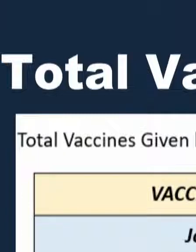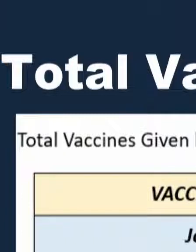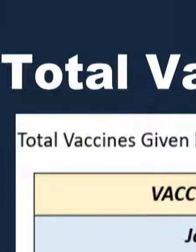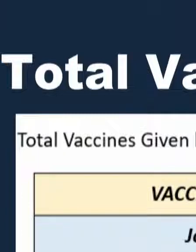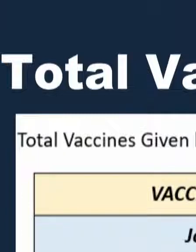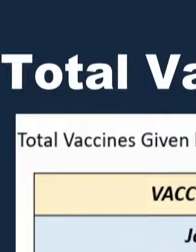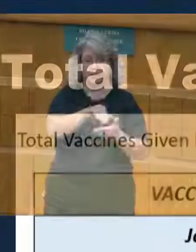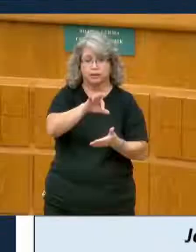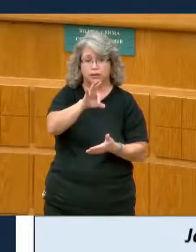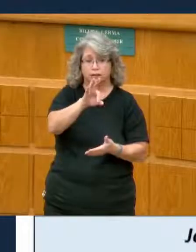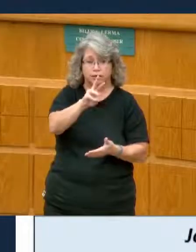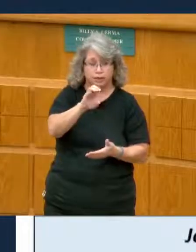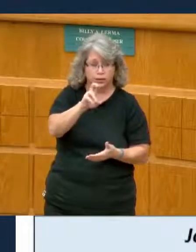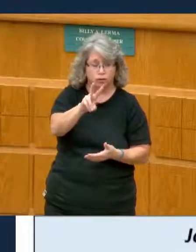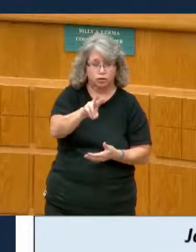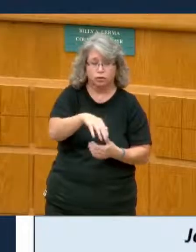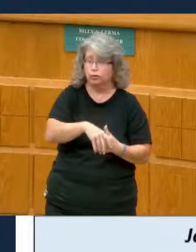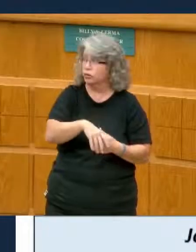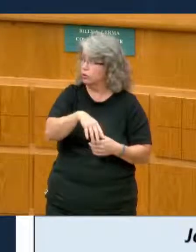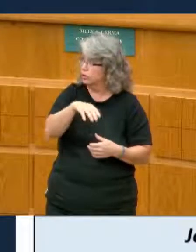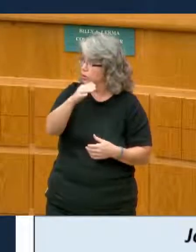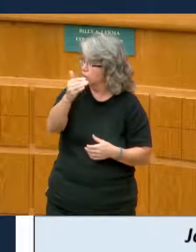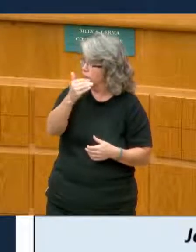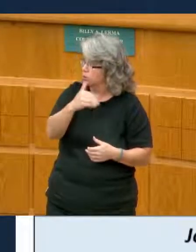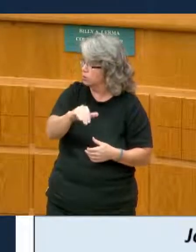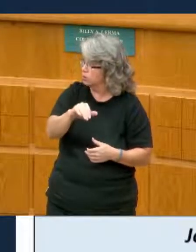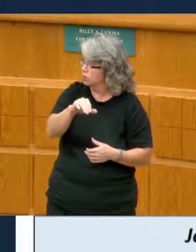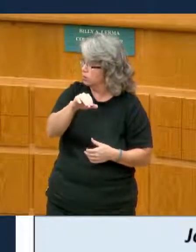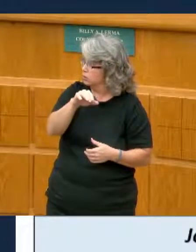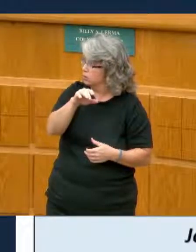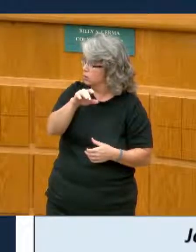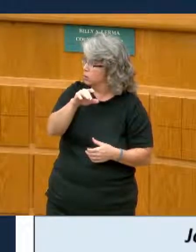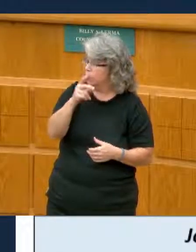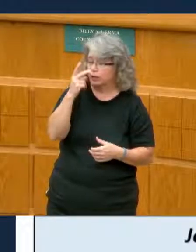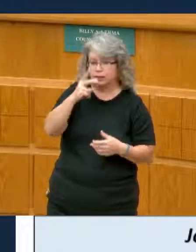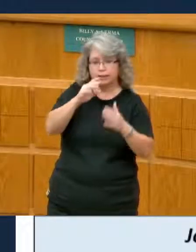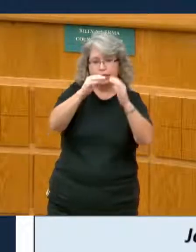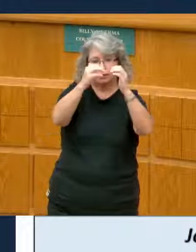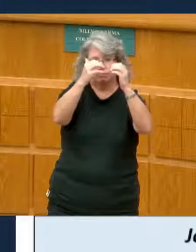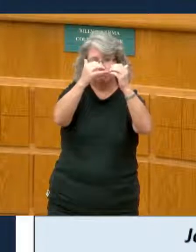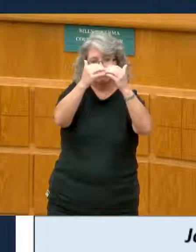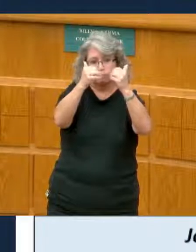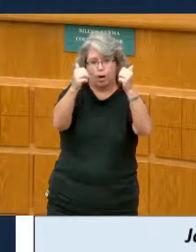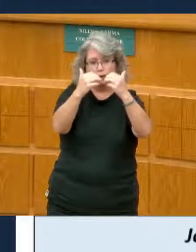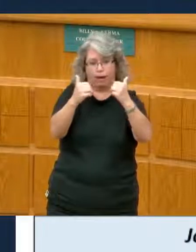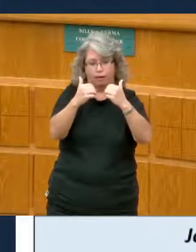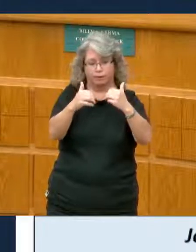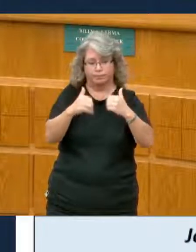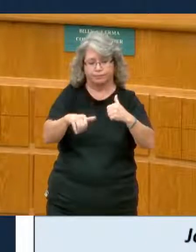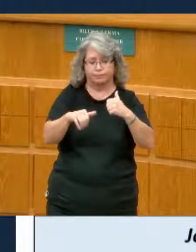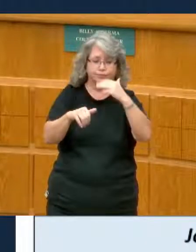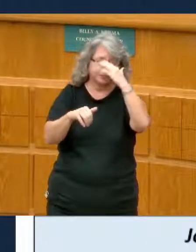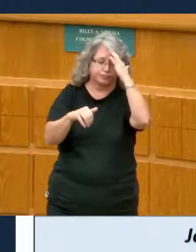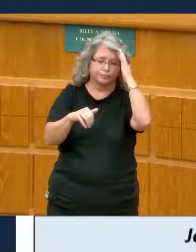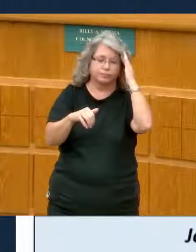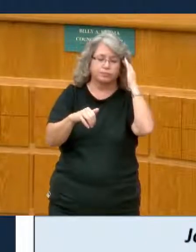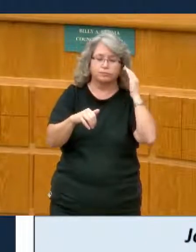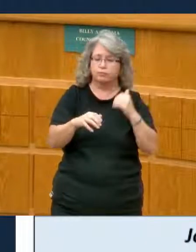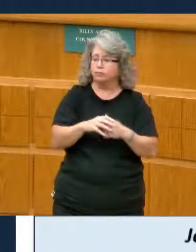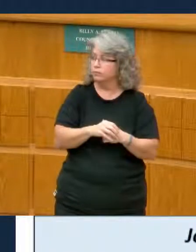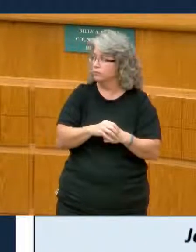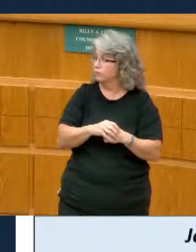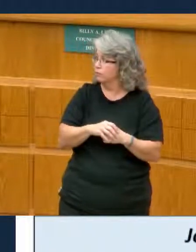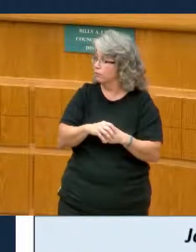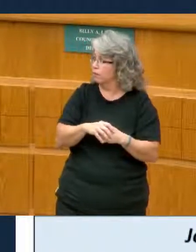196,602. Johnson & Johnson, 9,000. Moderna, 142,000. Pfizer, adult and pediatric